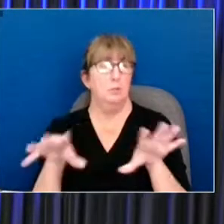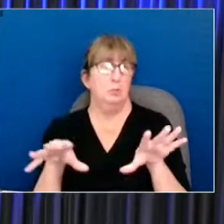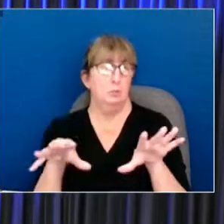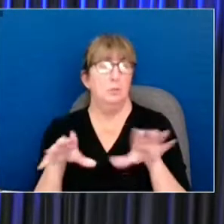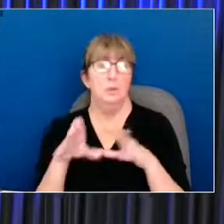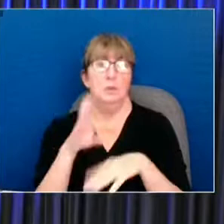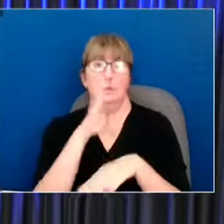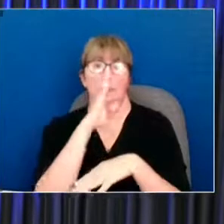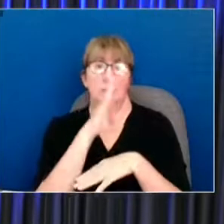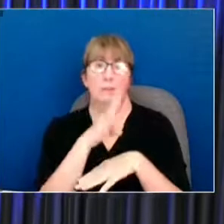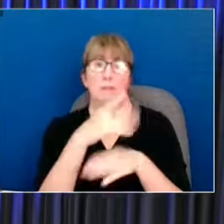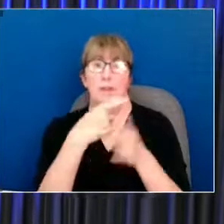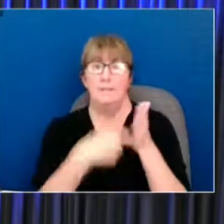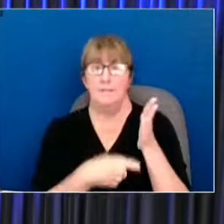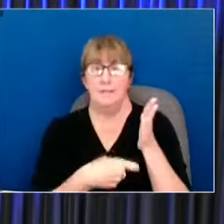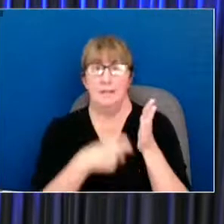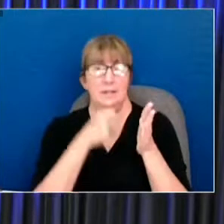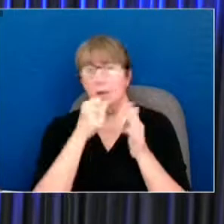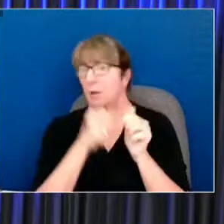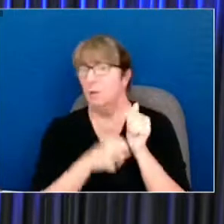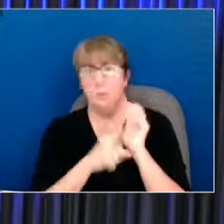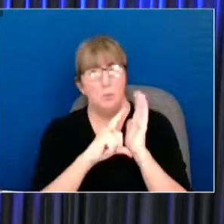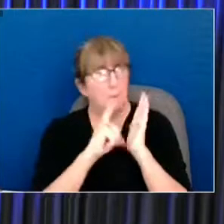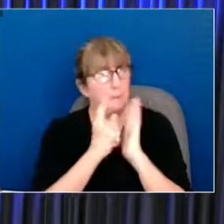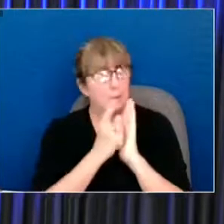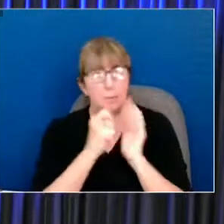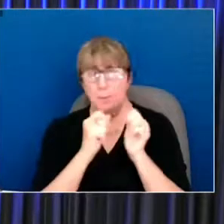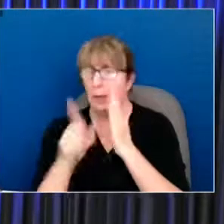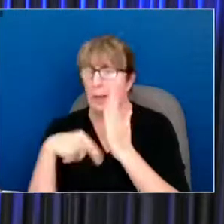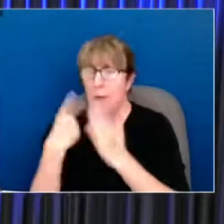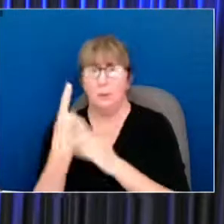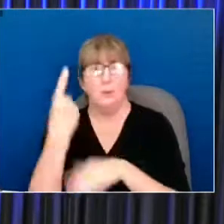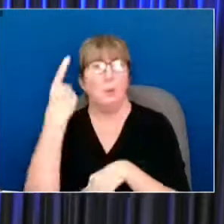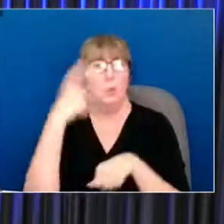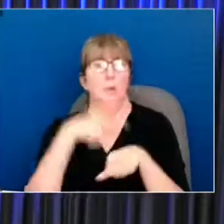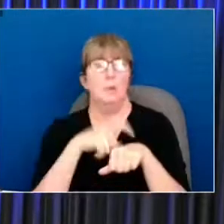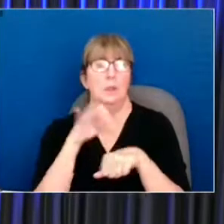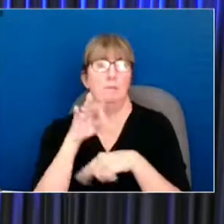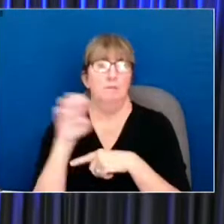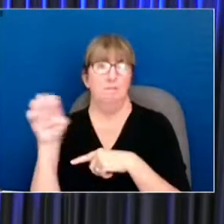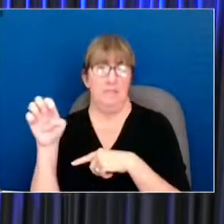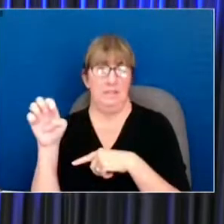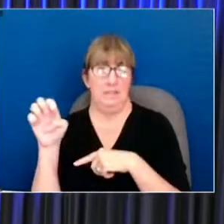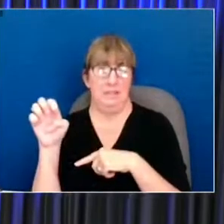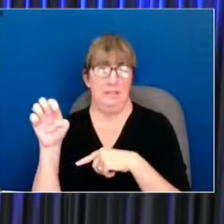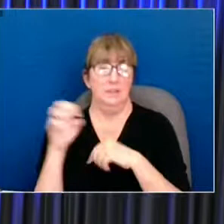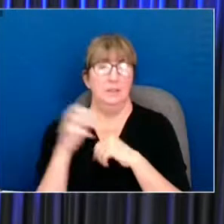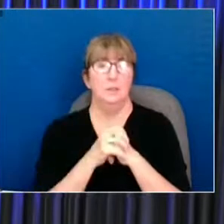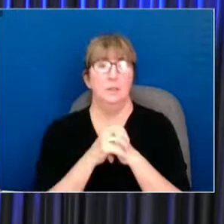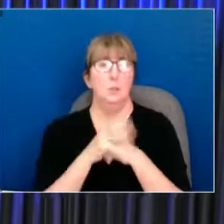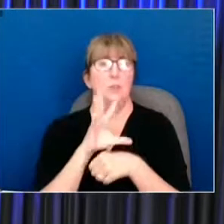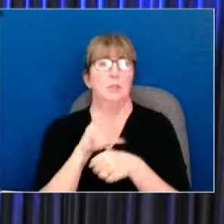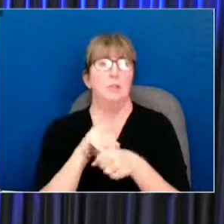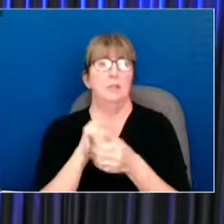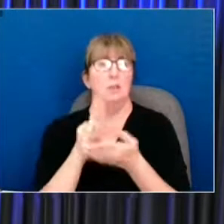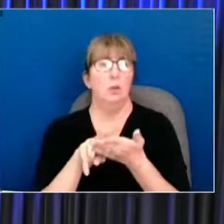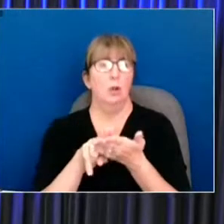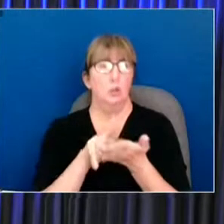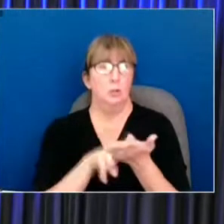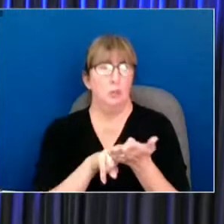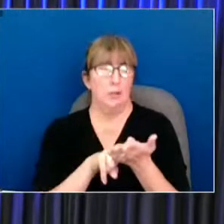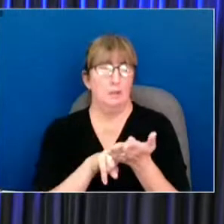It's not on a per minute or per hour. It's just a one-time fee, which is in the contract, documents and